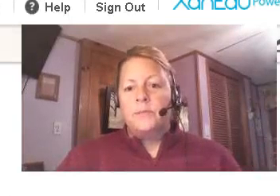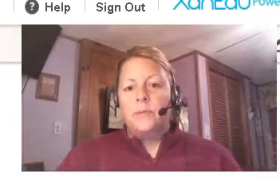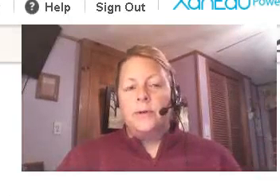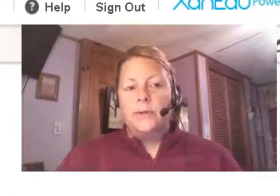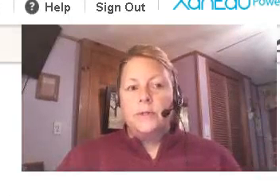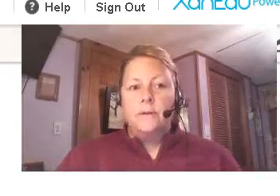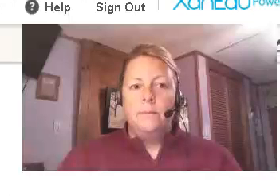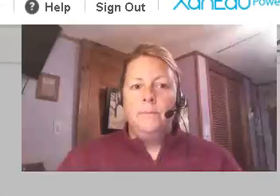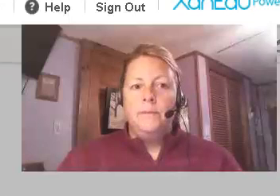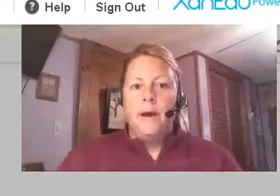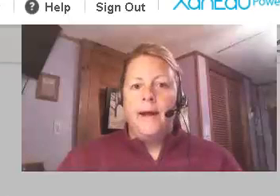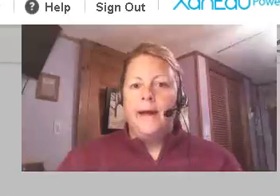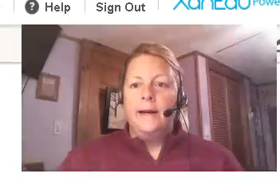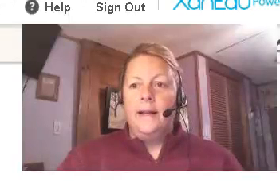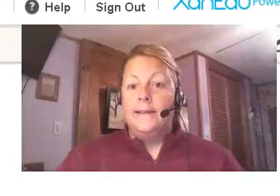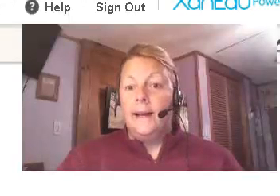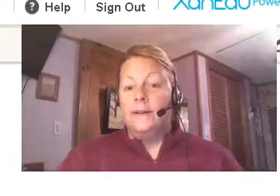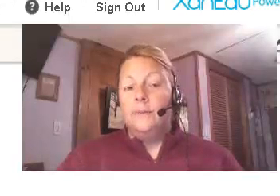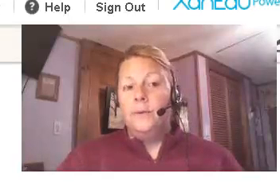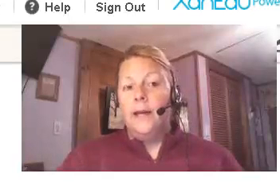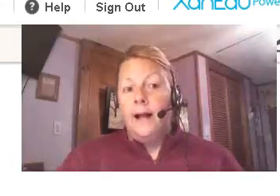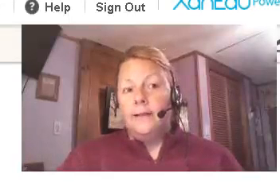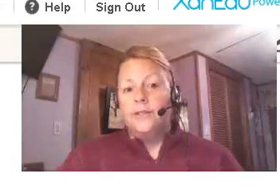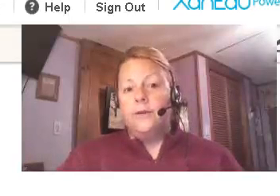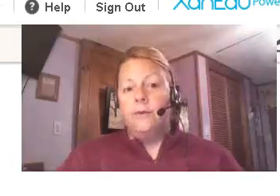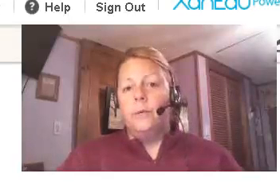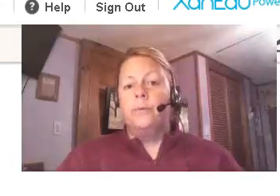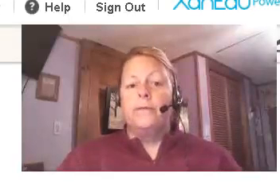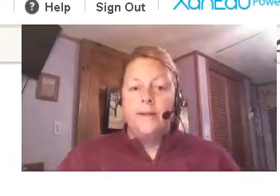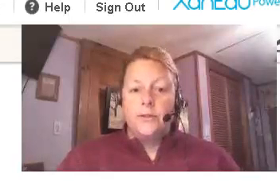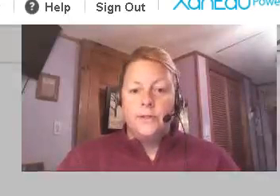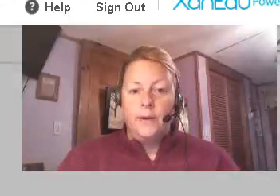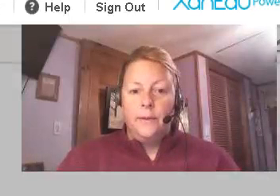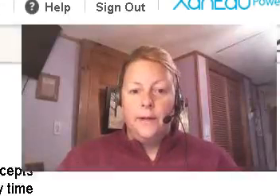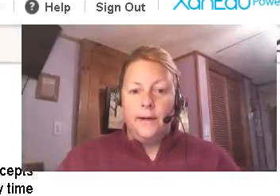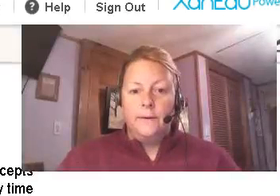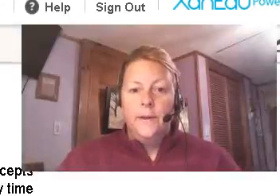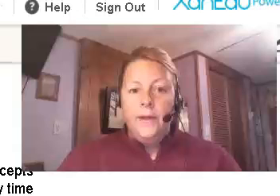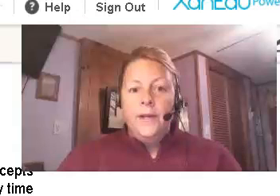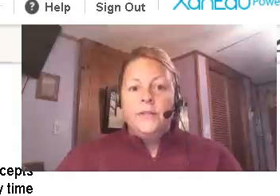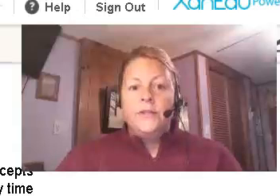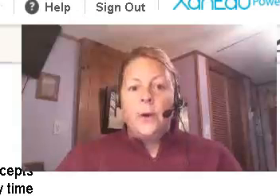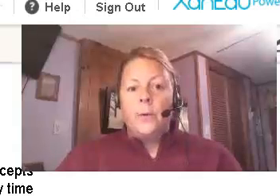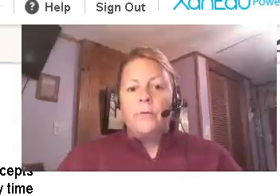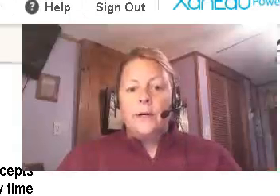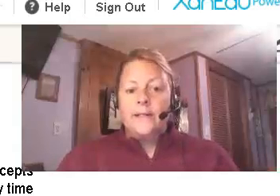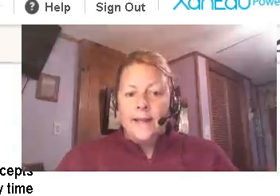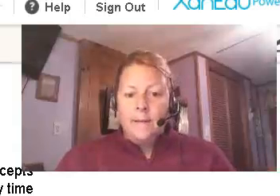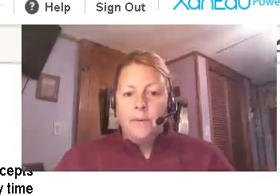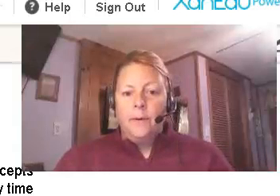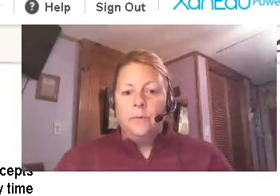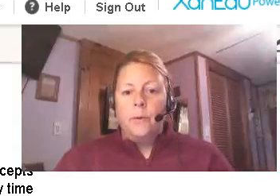this was produced by Onondaga Community College, a few professors down there. So,